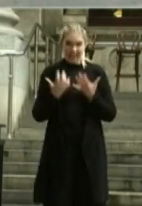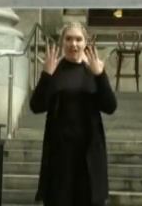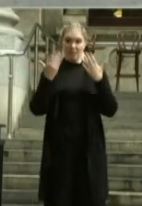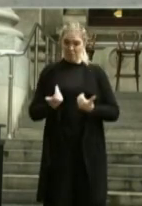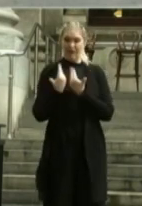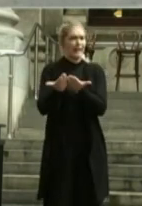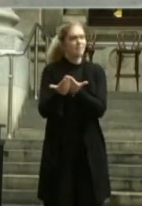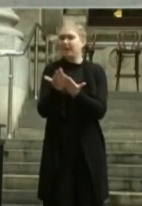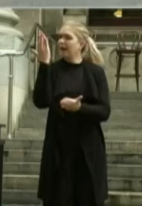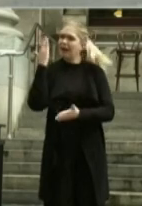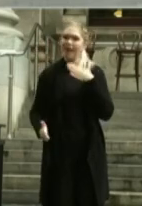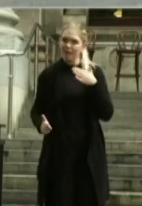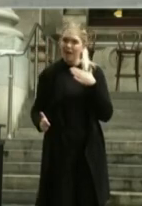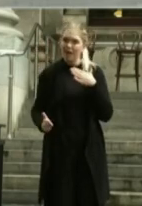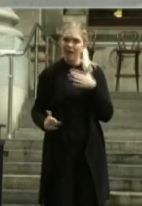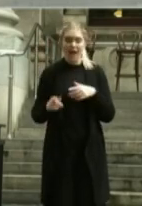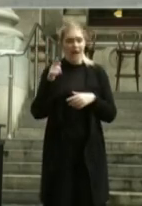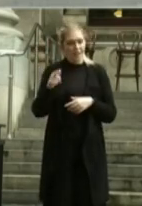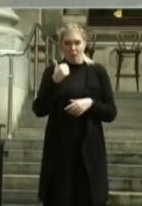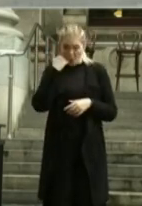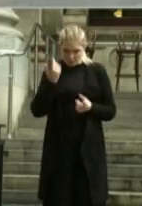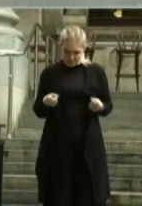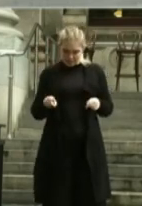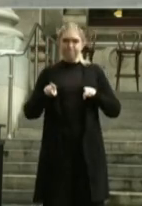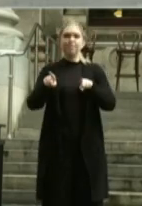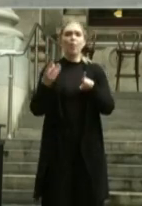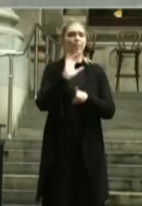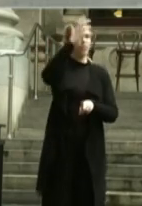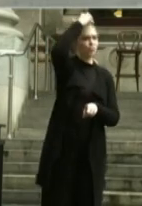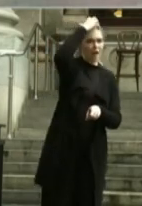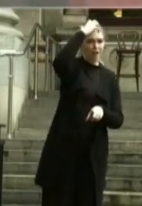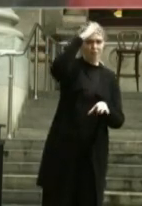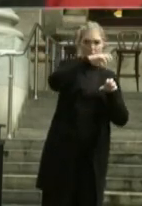extinguished and coexists with the sovereignty of the Crown.